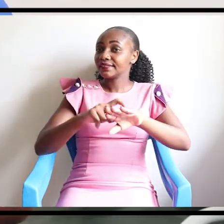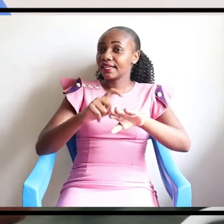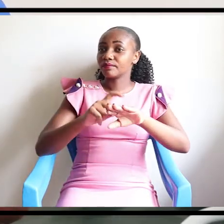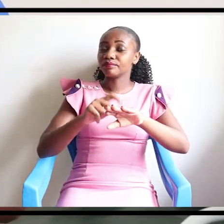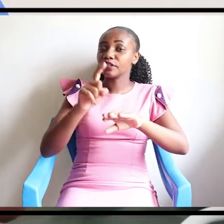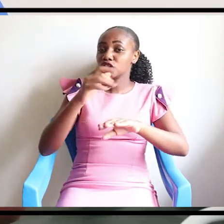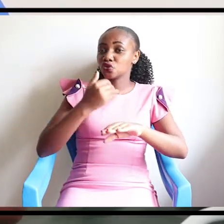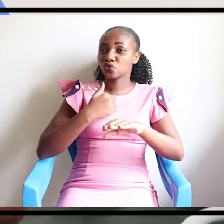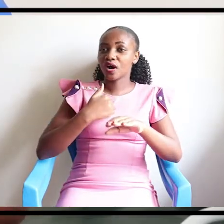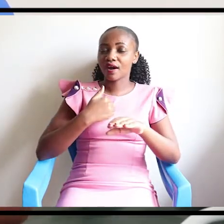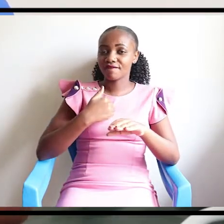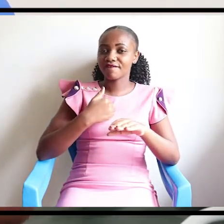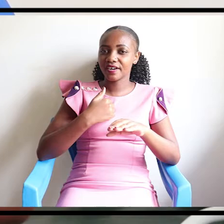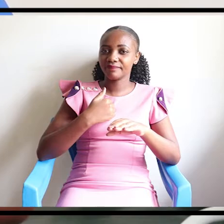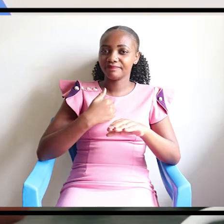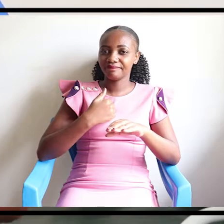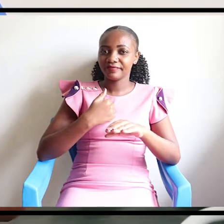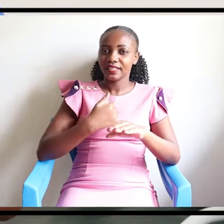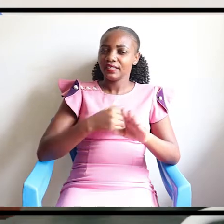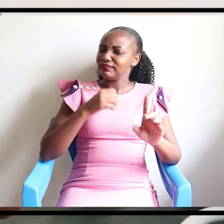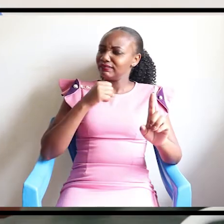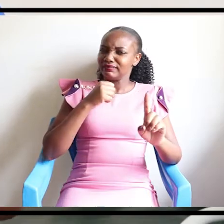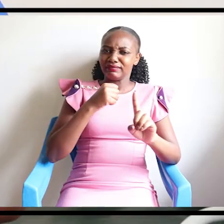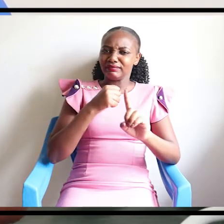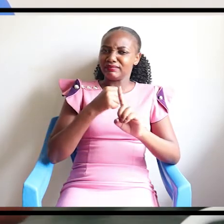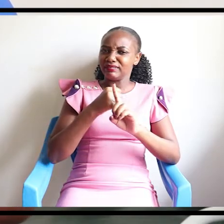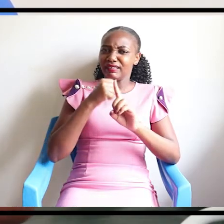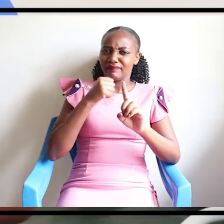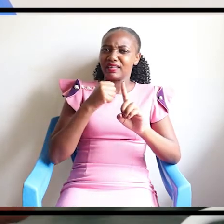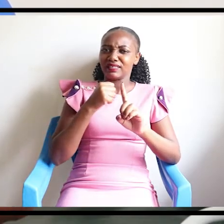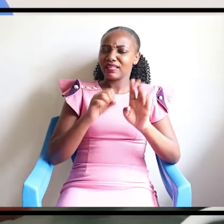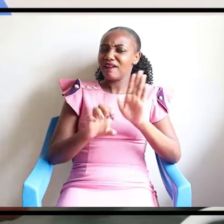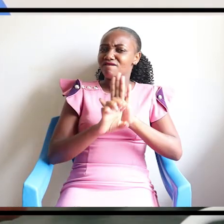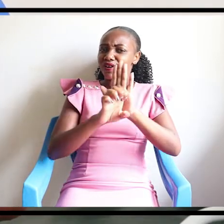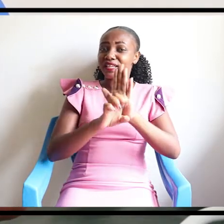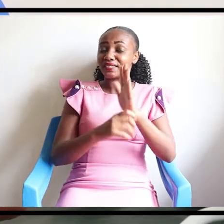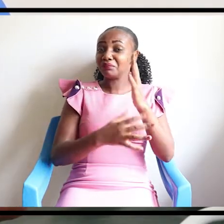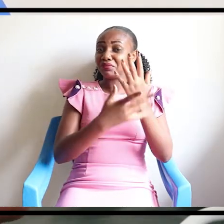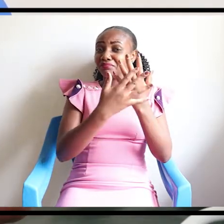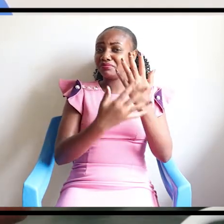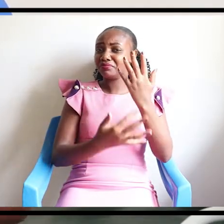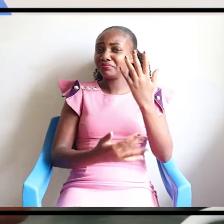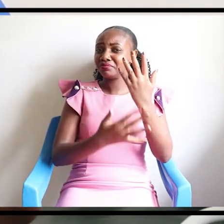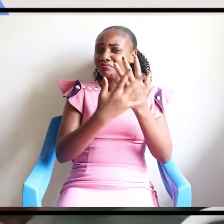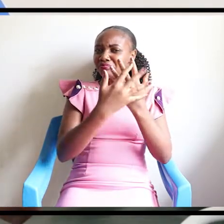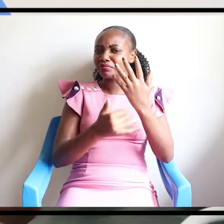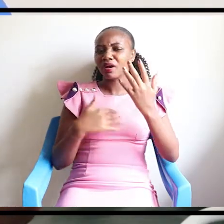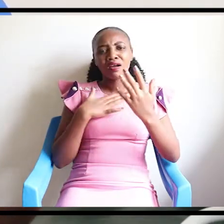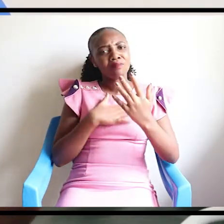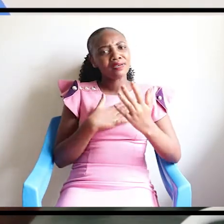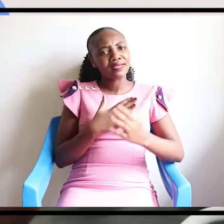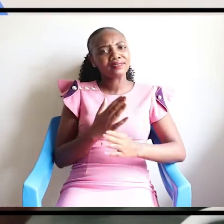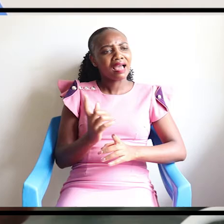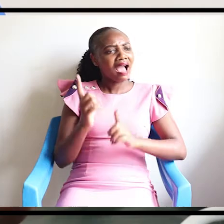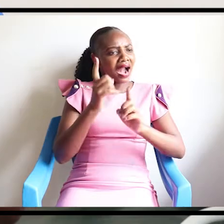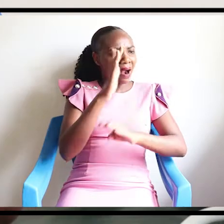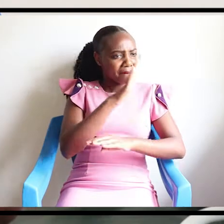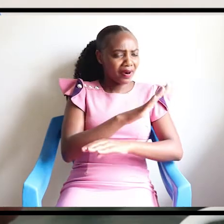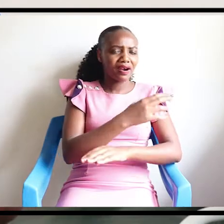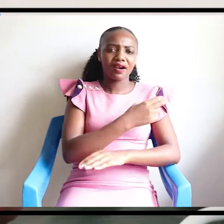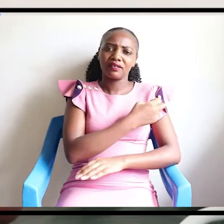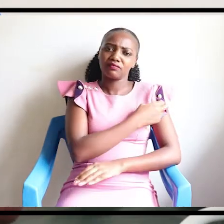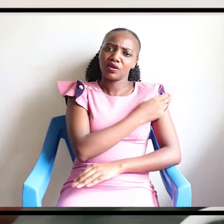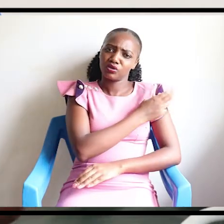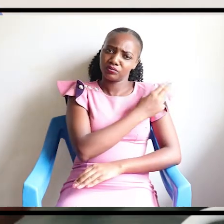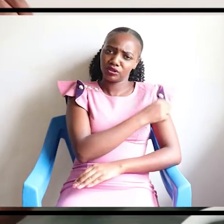have serious side effects like too much bleeding, you're supposed to come back to health center. Every side effect that